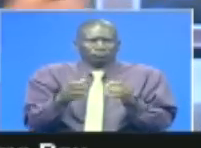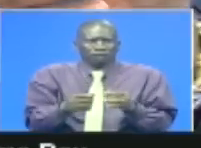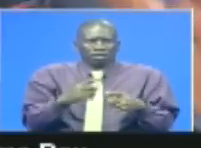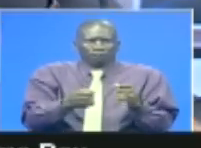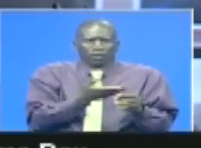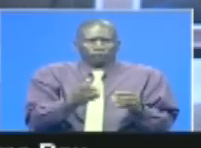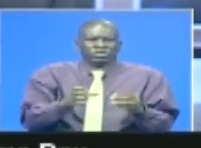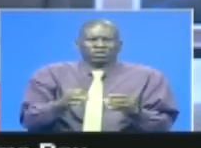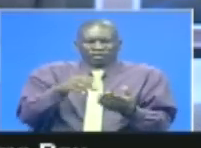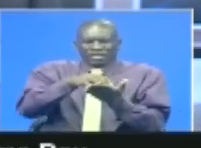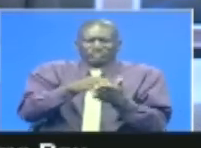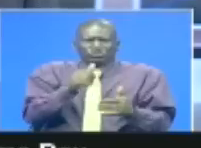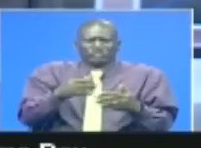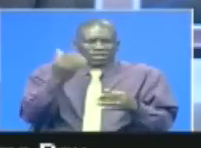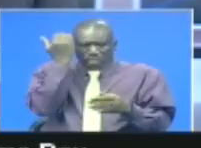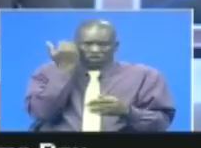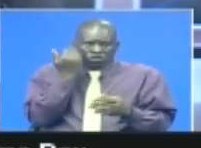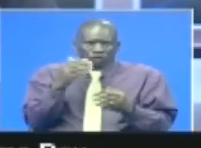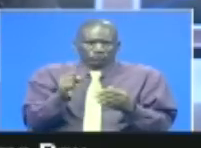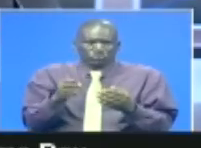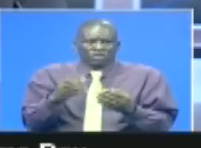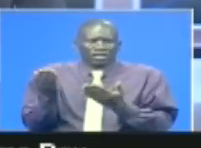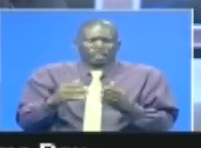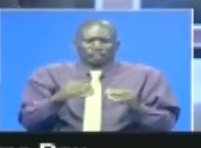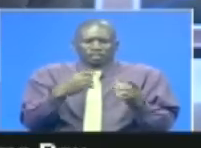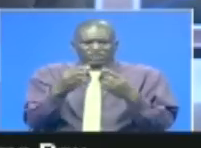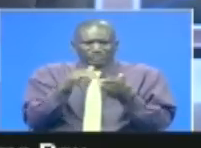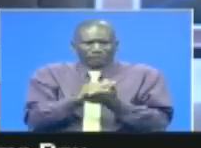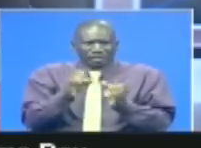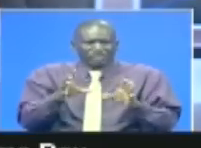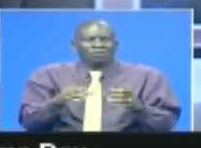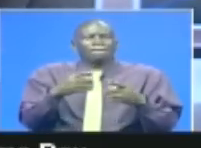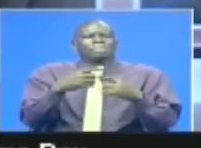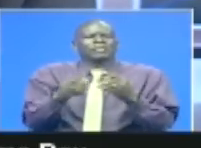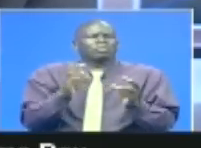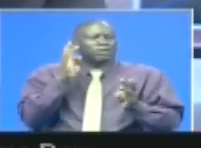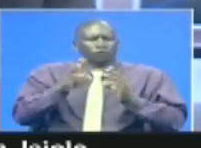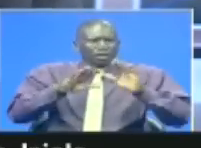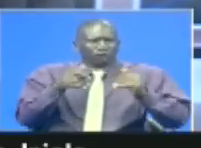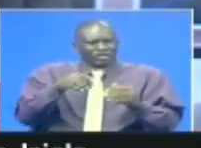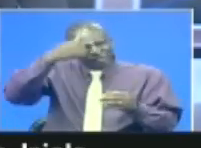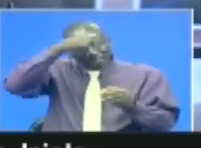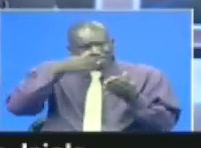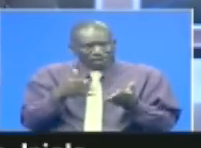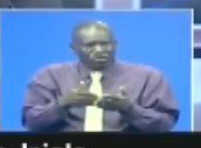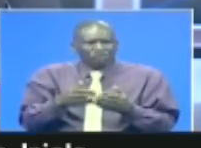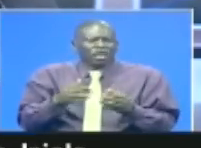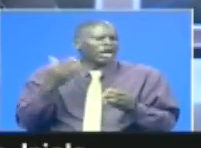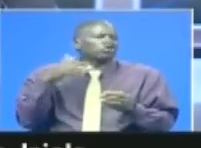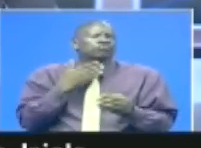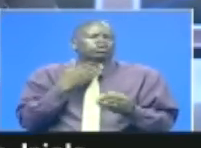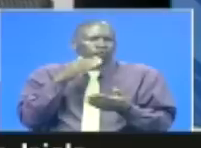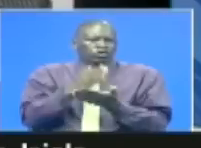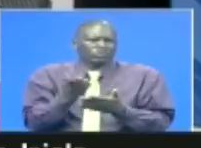are merits of a case that is before court. So really, let's not go there. But all right. I am not worried about this degree now. I don't want to stop the